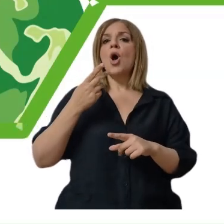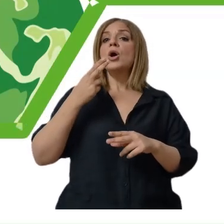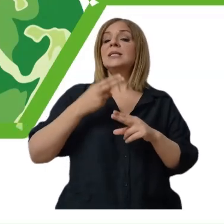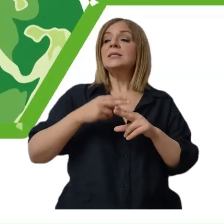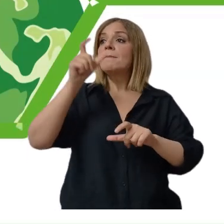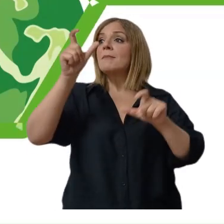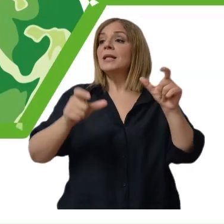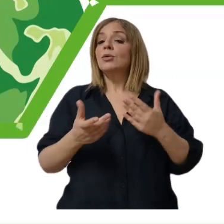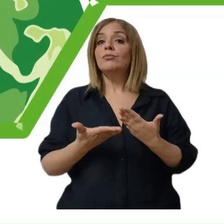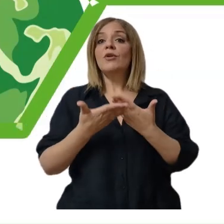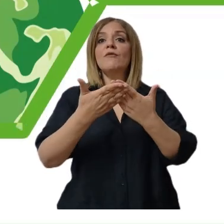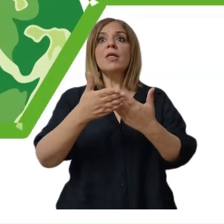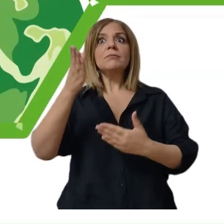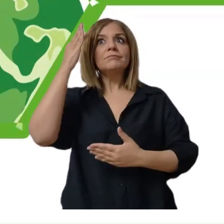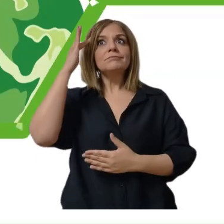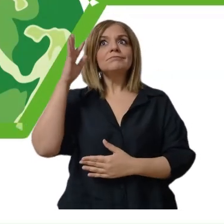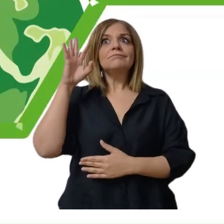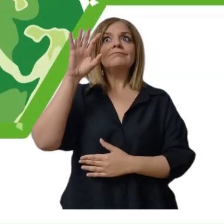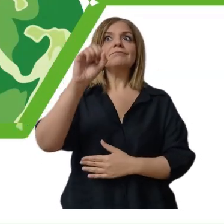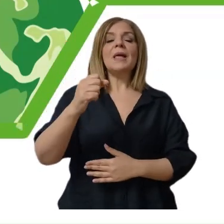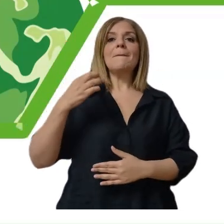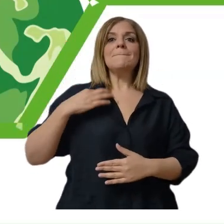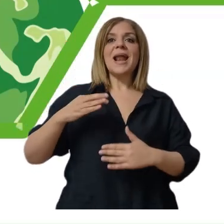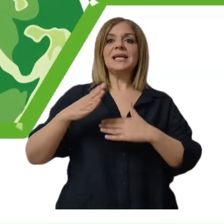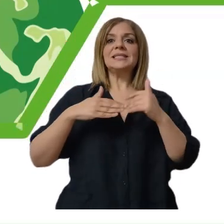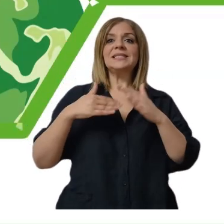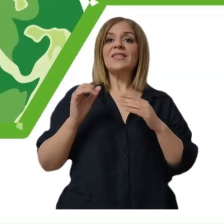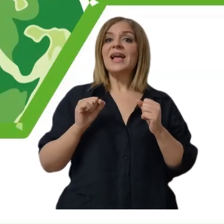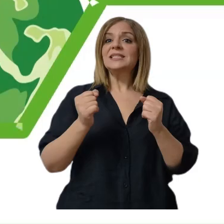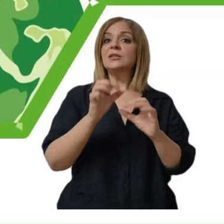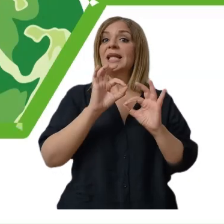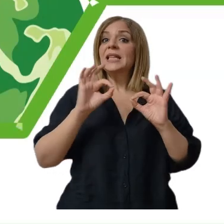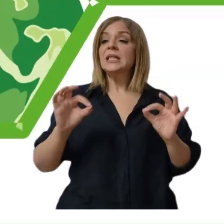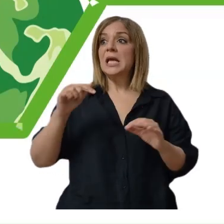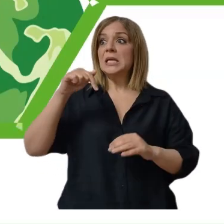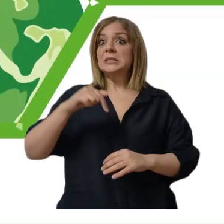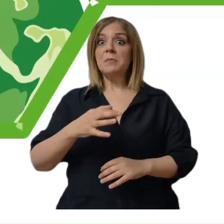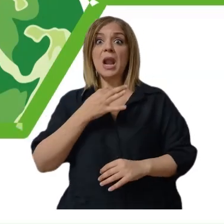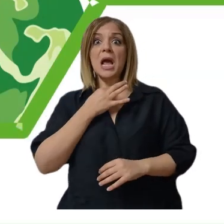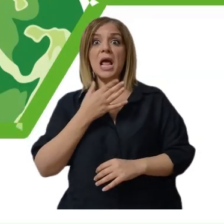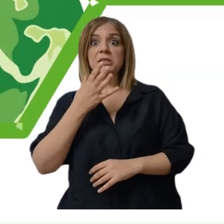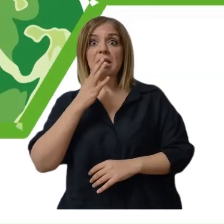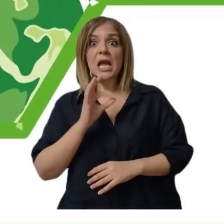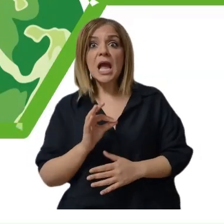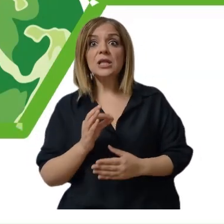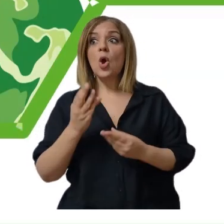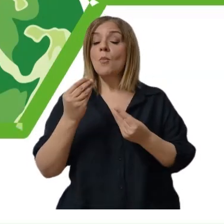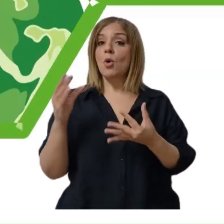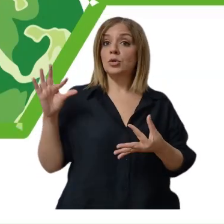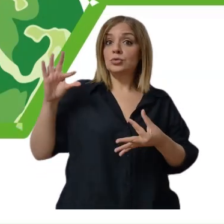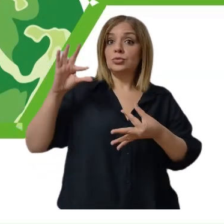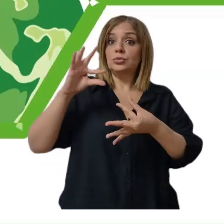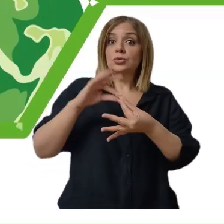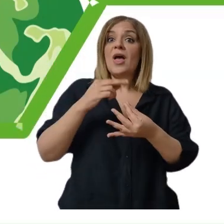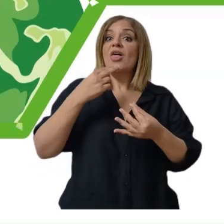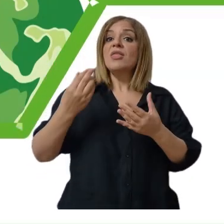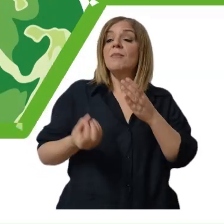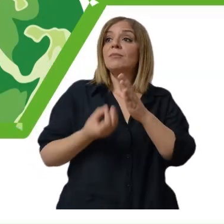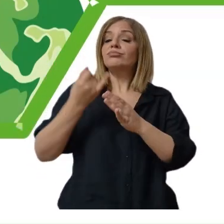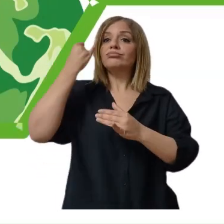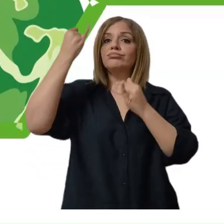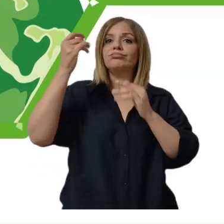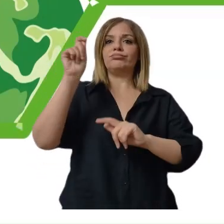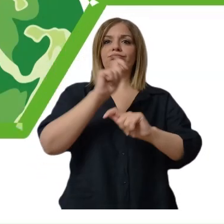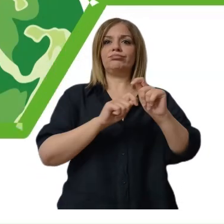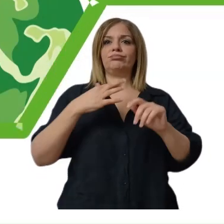help learners understand what green skills are, why they are needed in today's world, and how they are connected to sustainability and